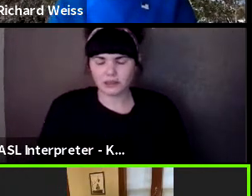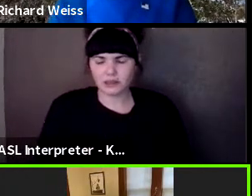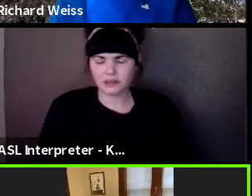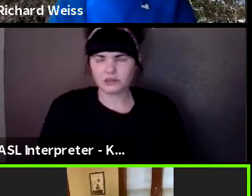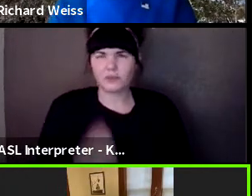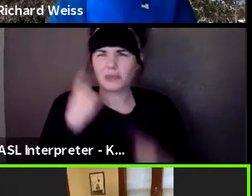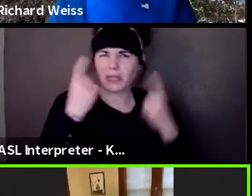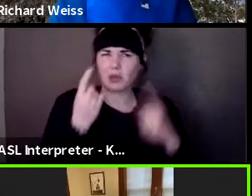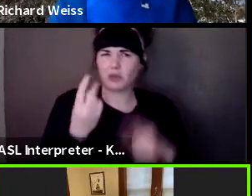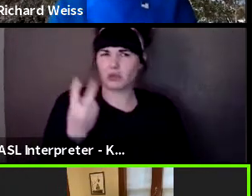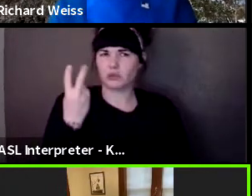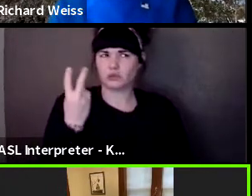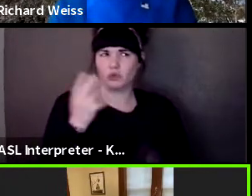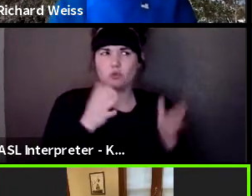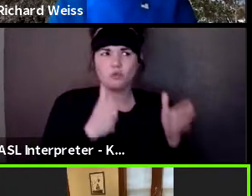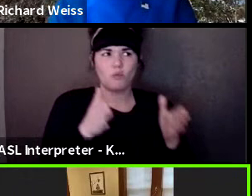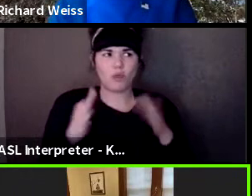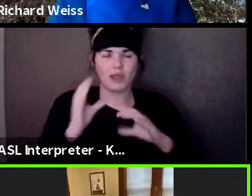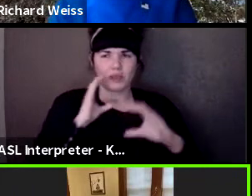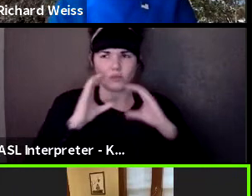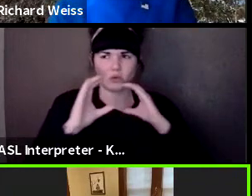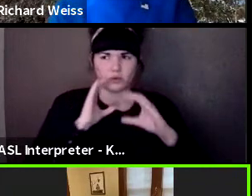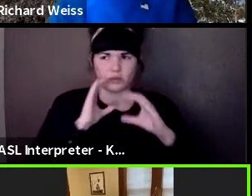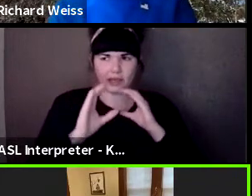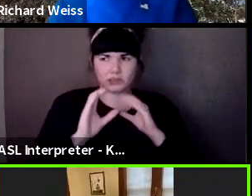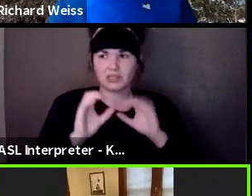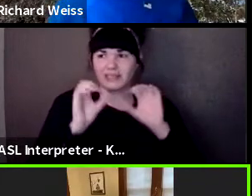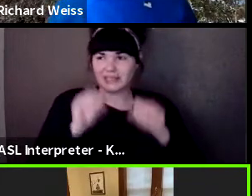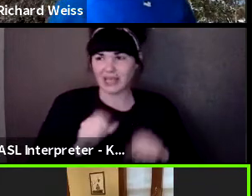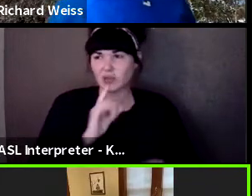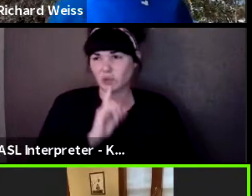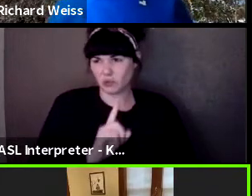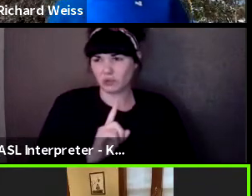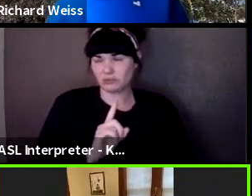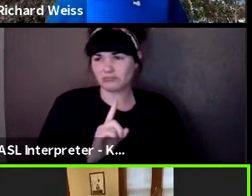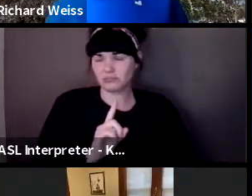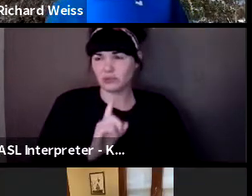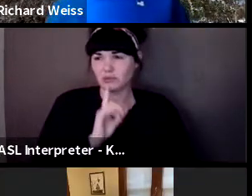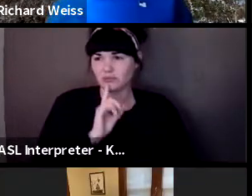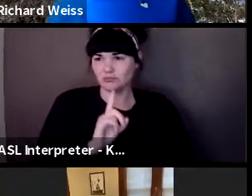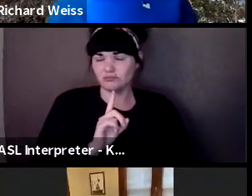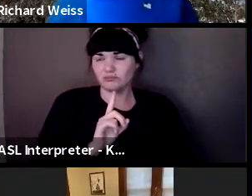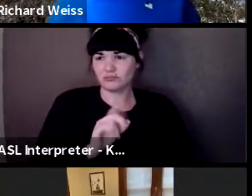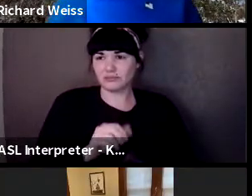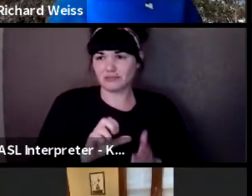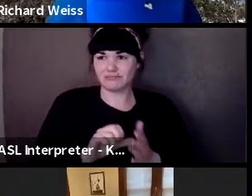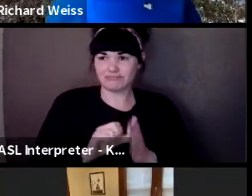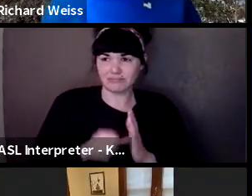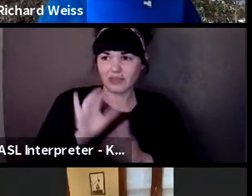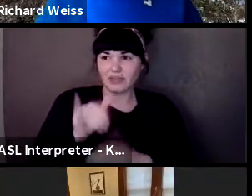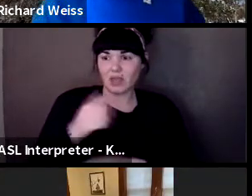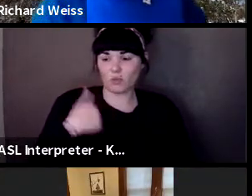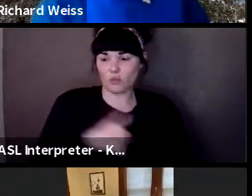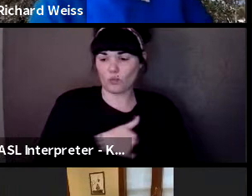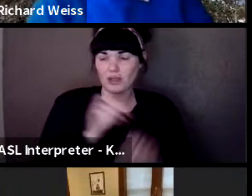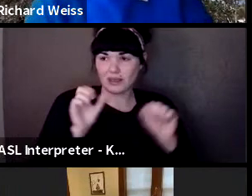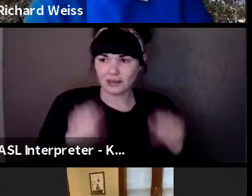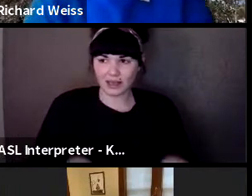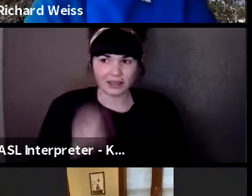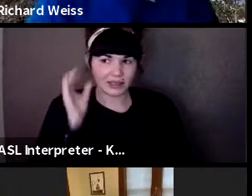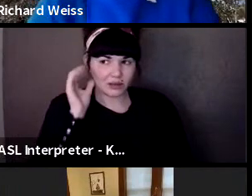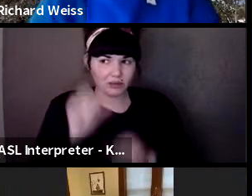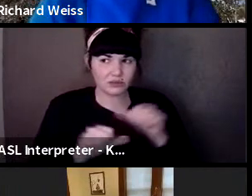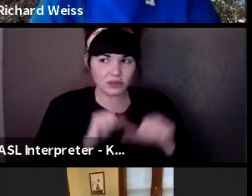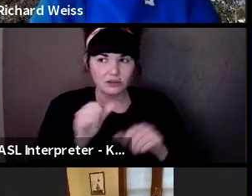be, as commissioners, be able to hear each other in addition to everyone else? Absolutely. Edward has been working